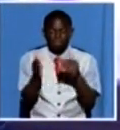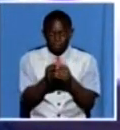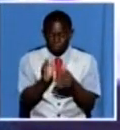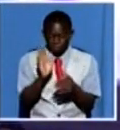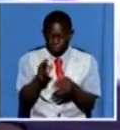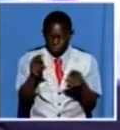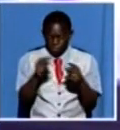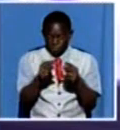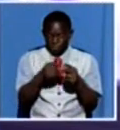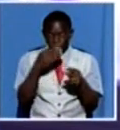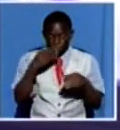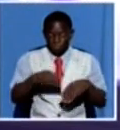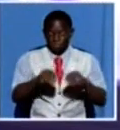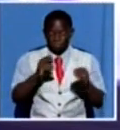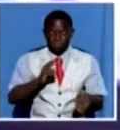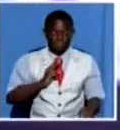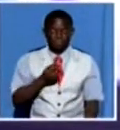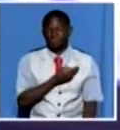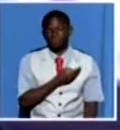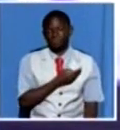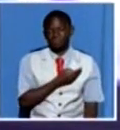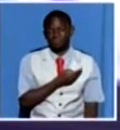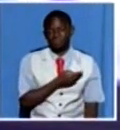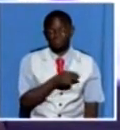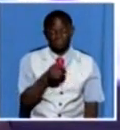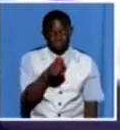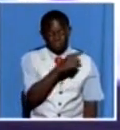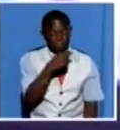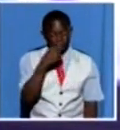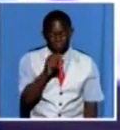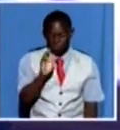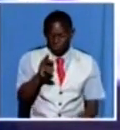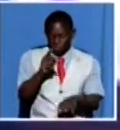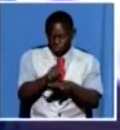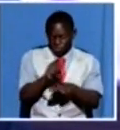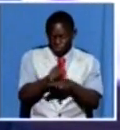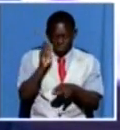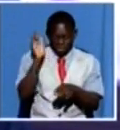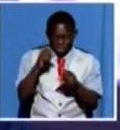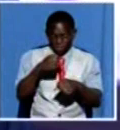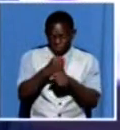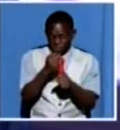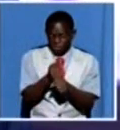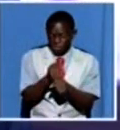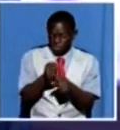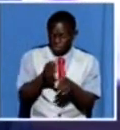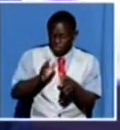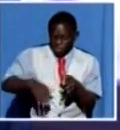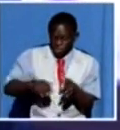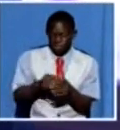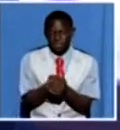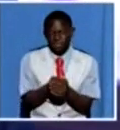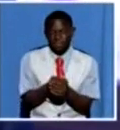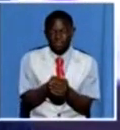no, you may delay our project, and then because of desire to have money, they are saying. So we have said we need to deal with these